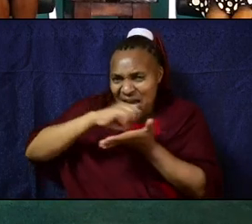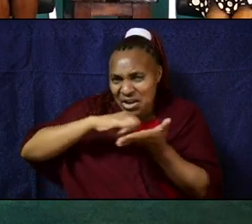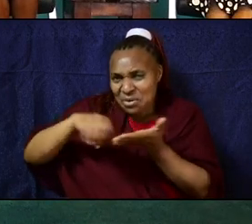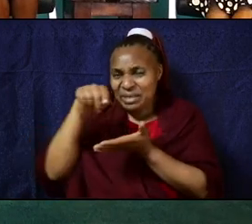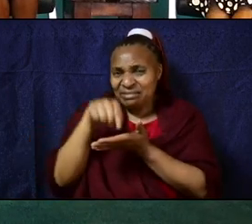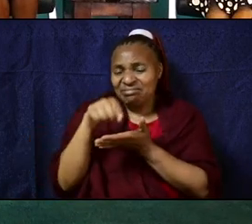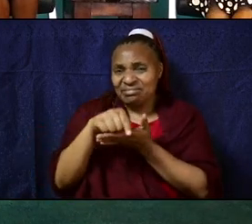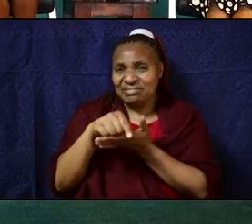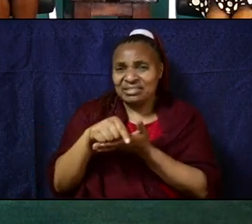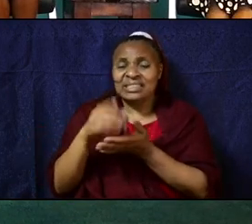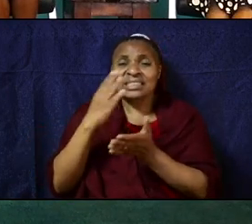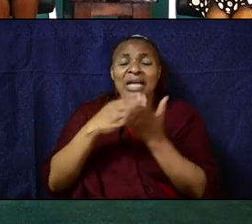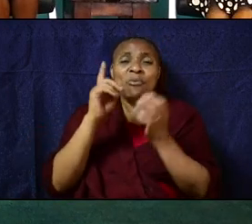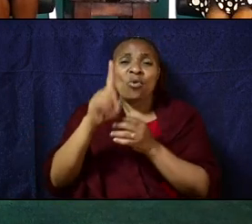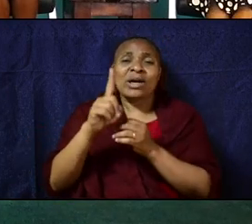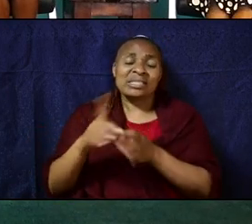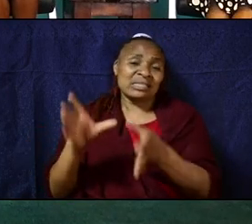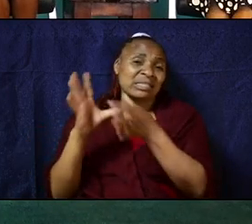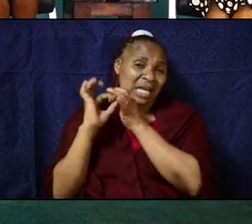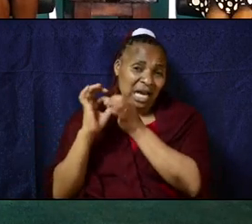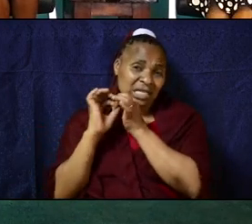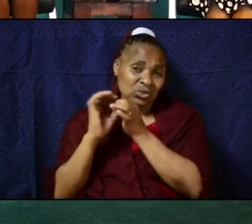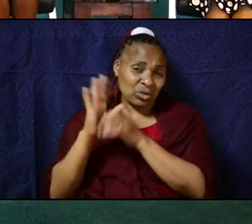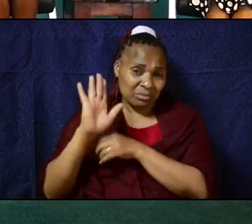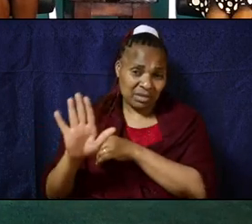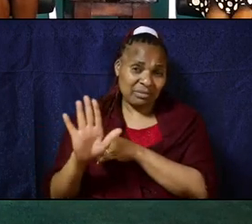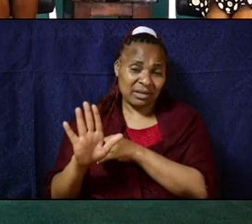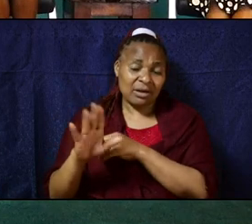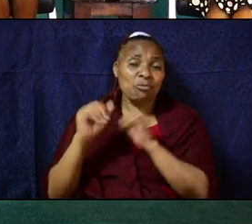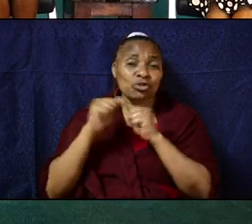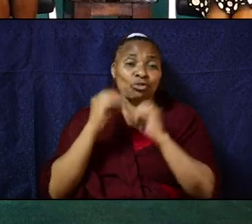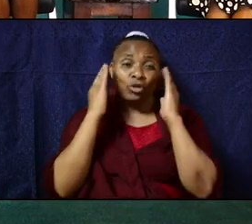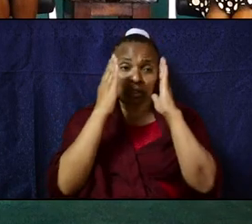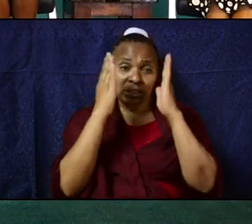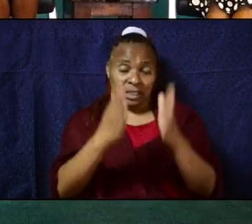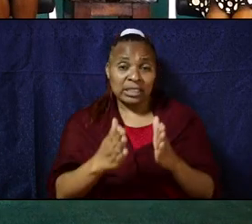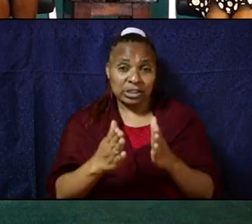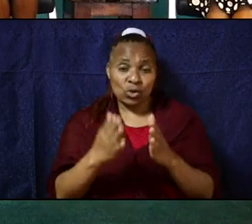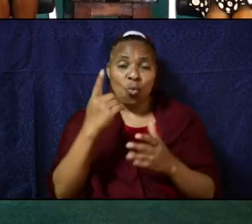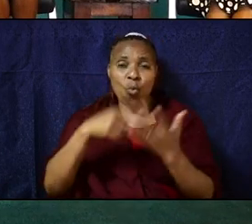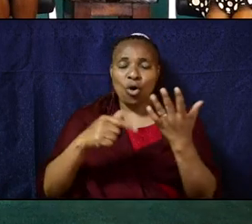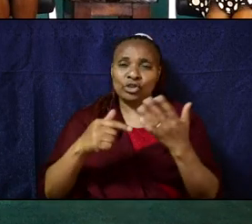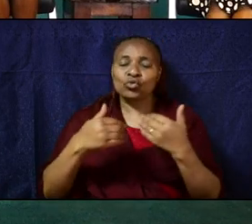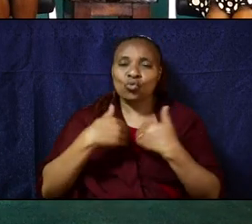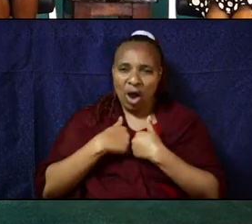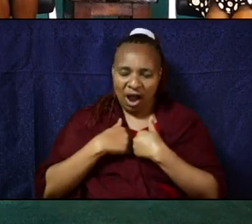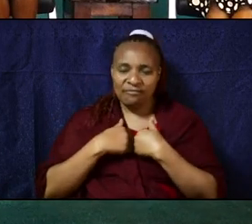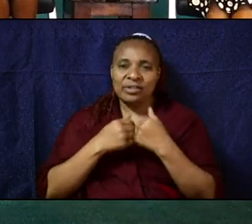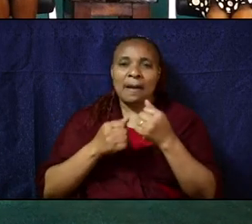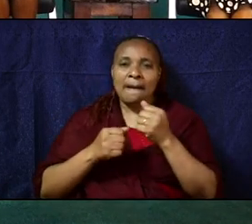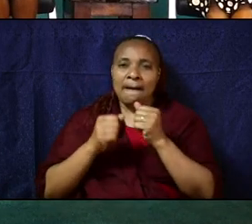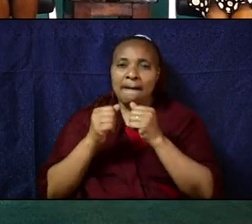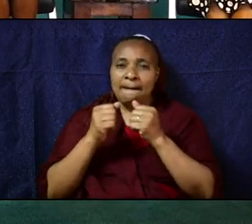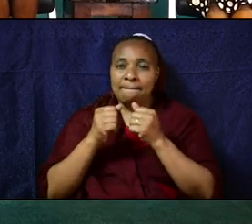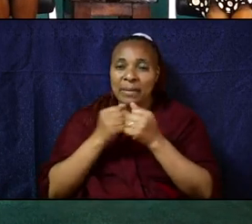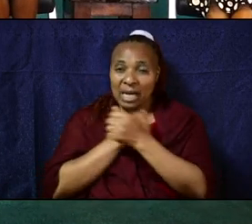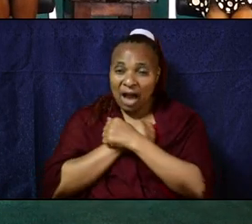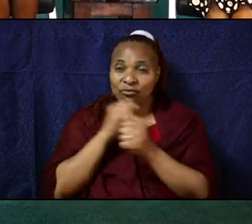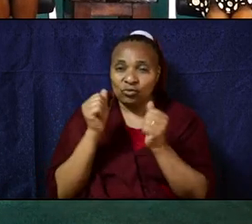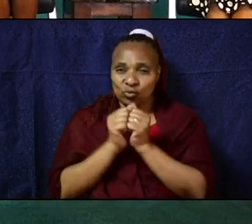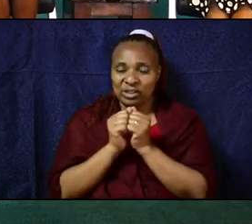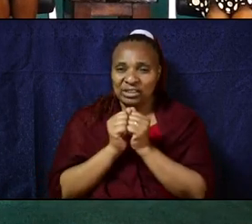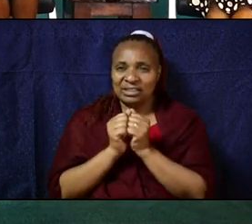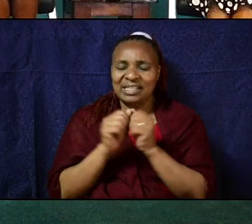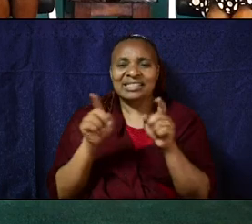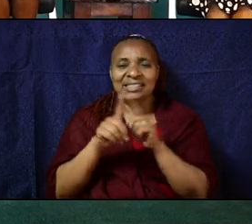is accustomed to can dictate the kind of partner you'll get later on in life. I think that's what you're trying to say? Yes. Yeah, and I